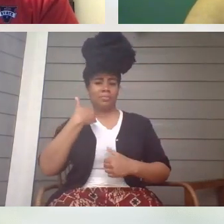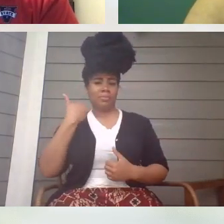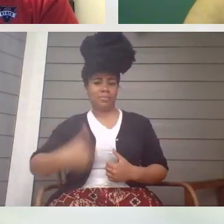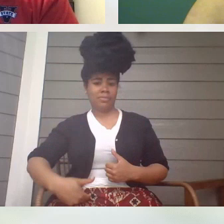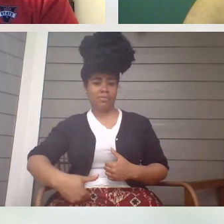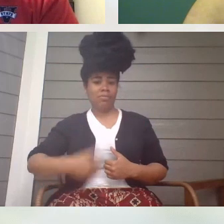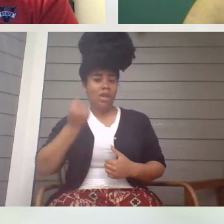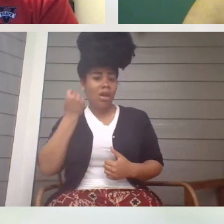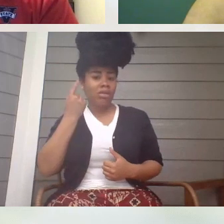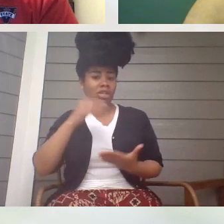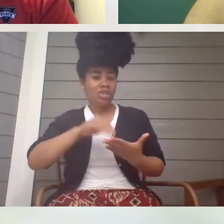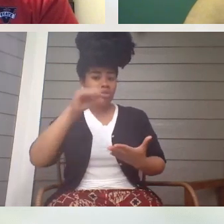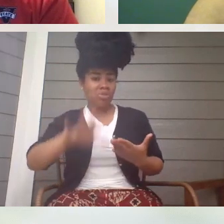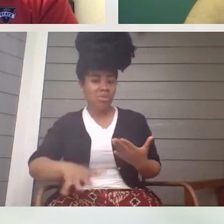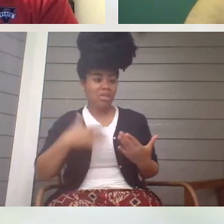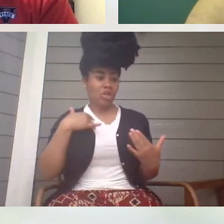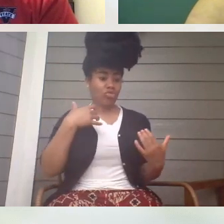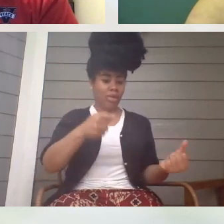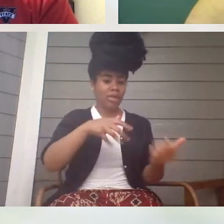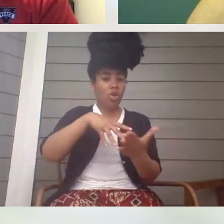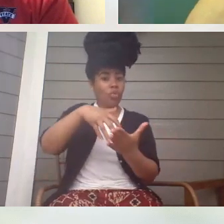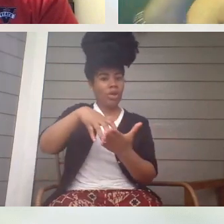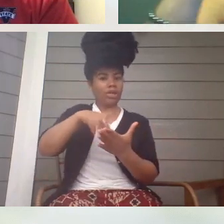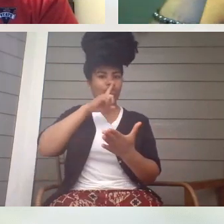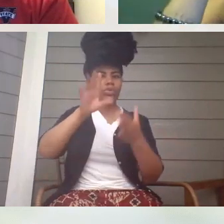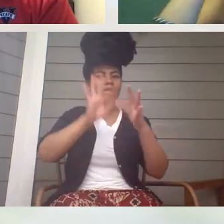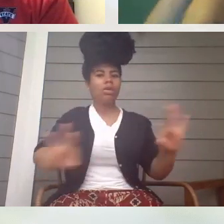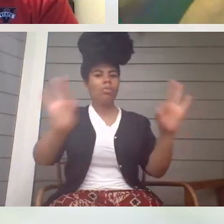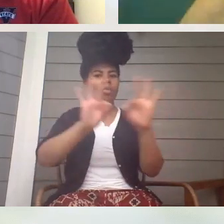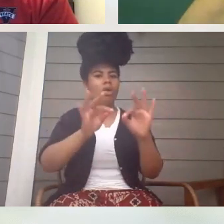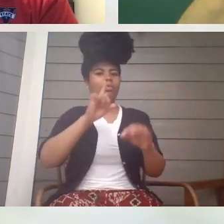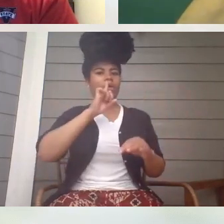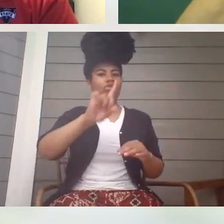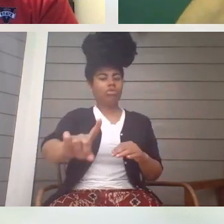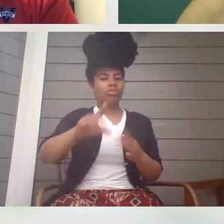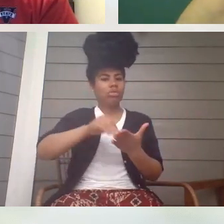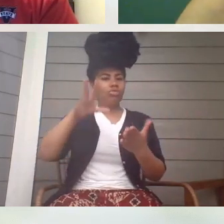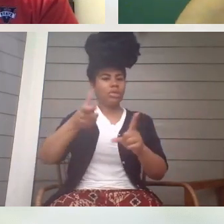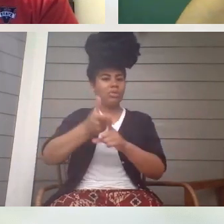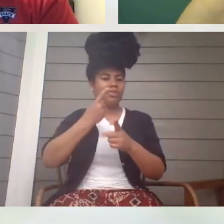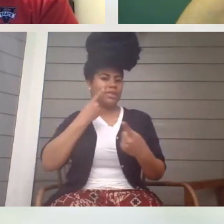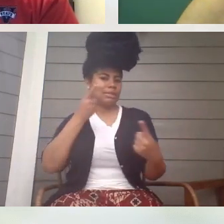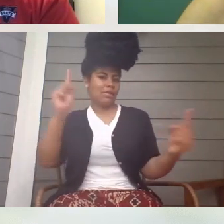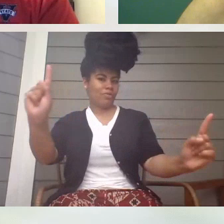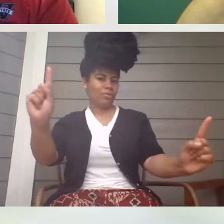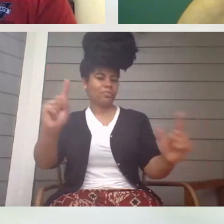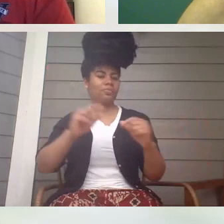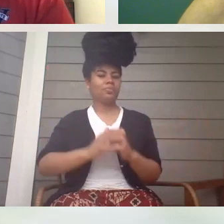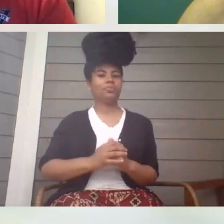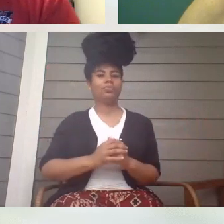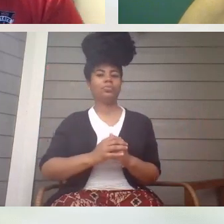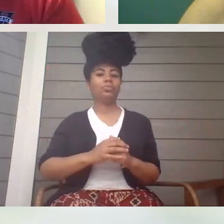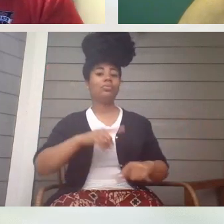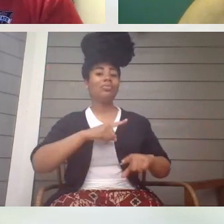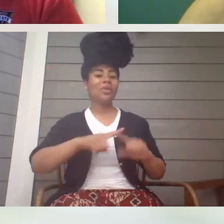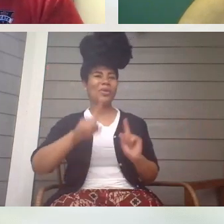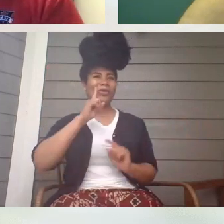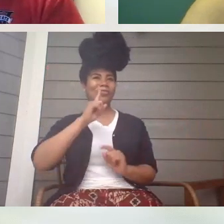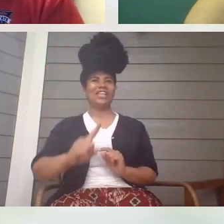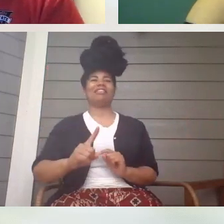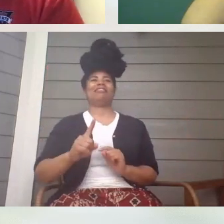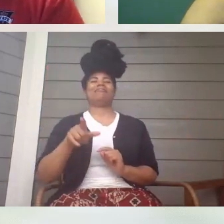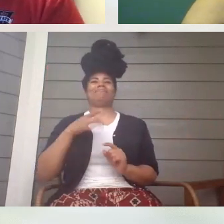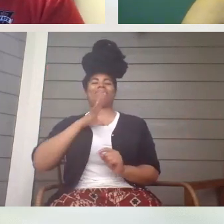weaknesses, they're vital to the student's success. But I think one of the best things our advisors do